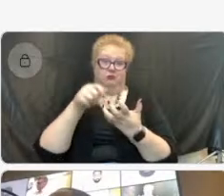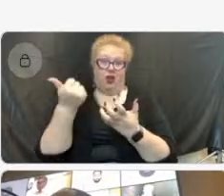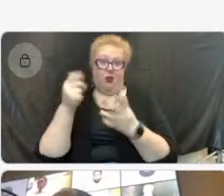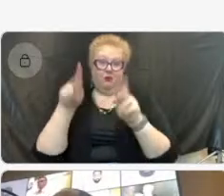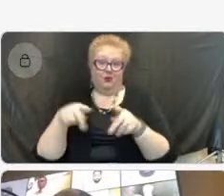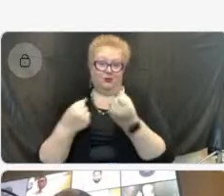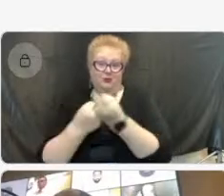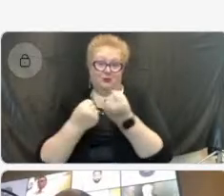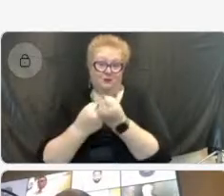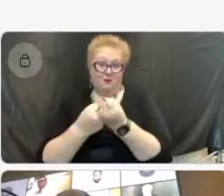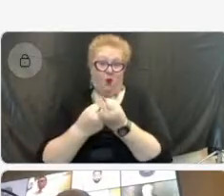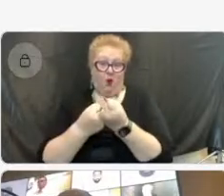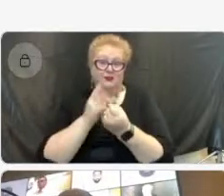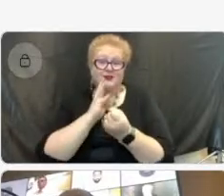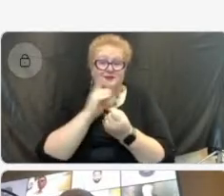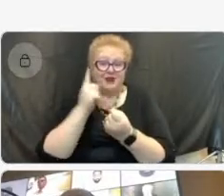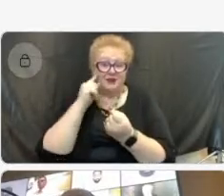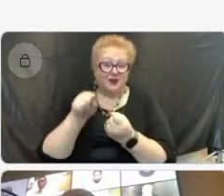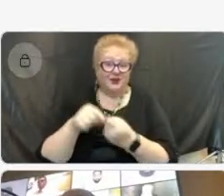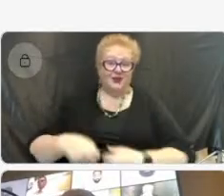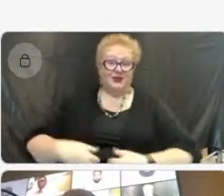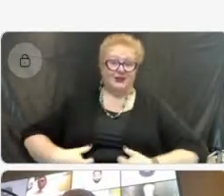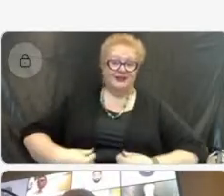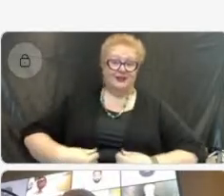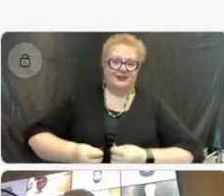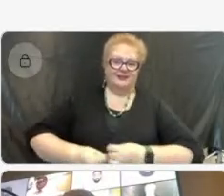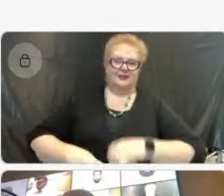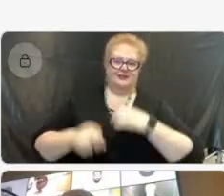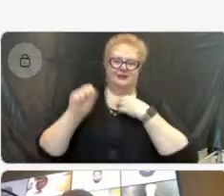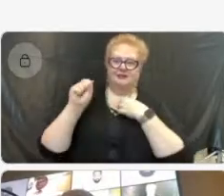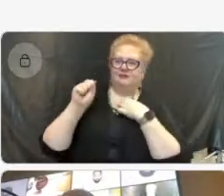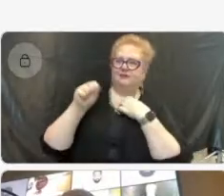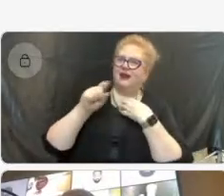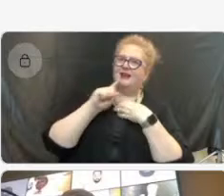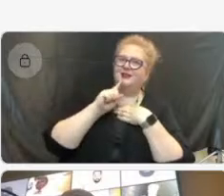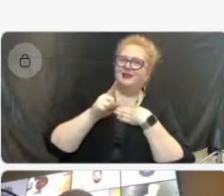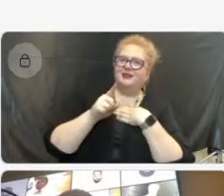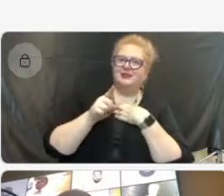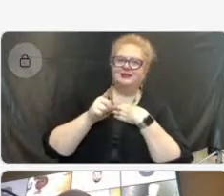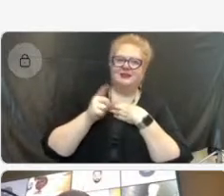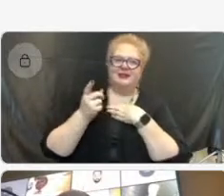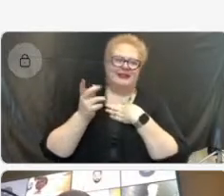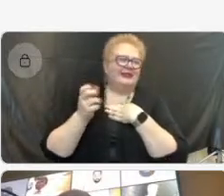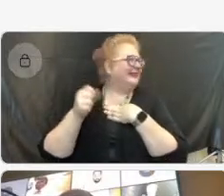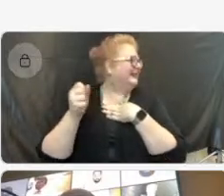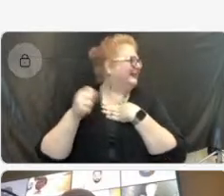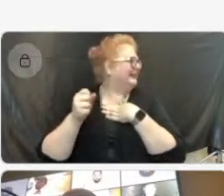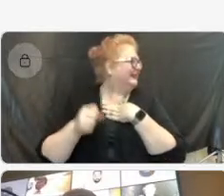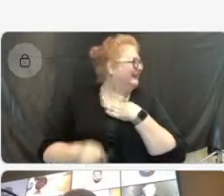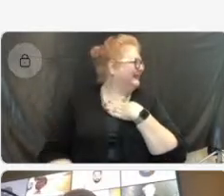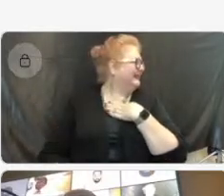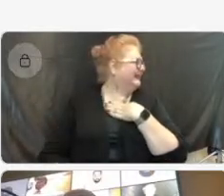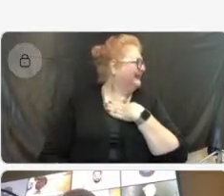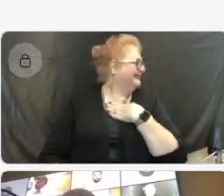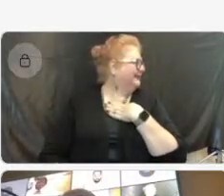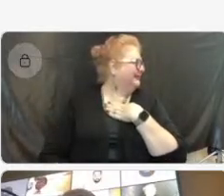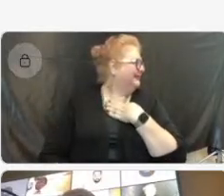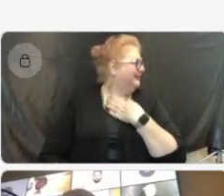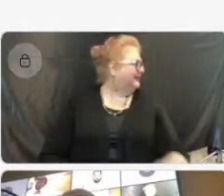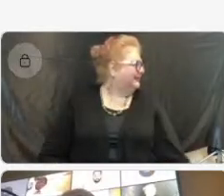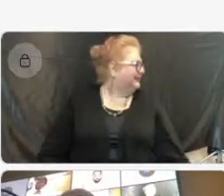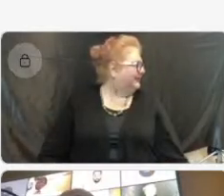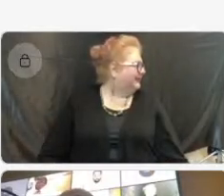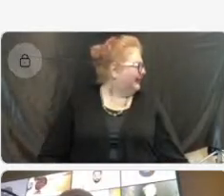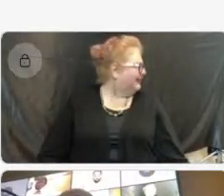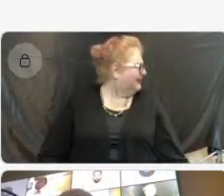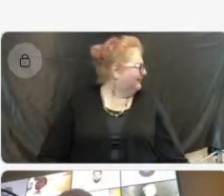person in support of the item to speak as well for you? Or herself? You might do better than me.